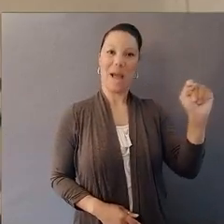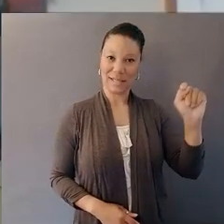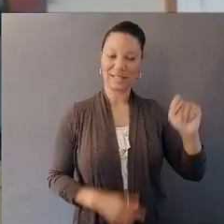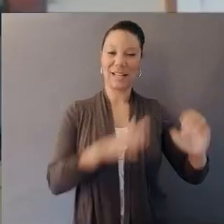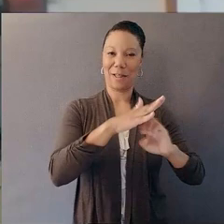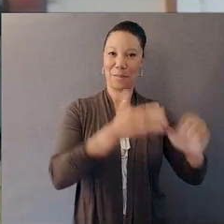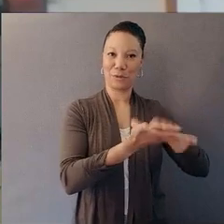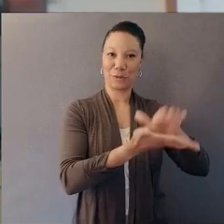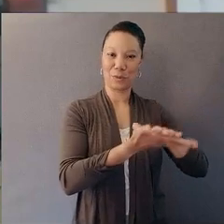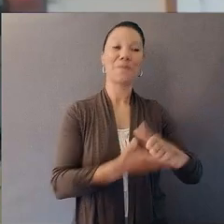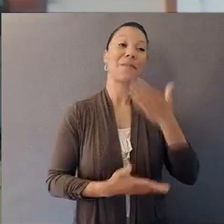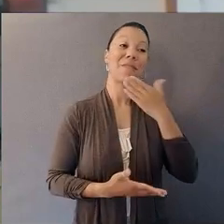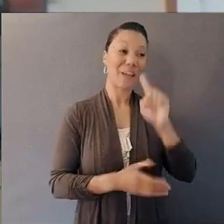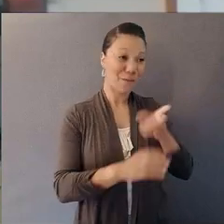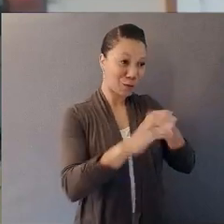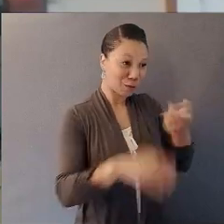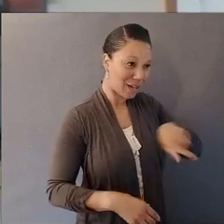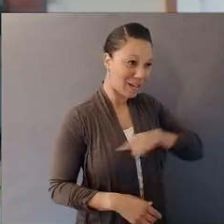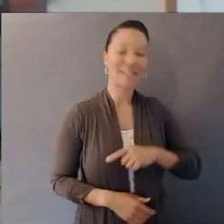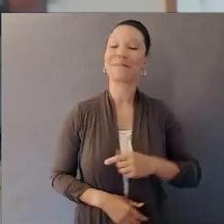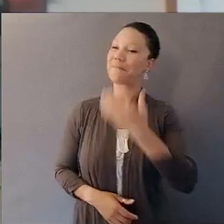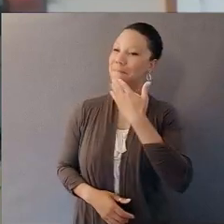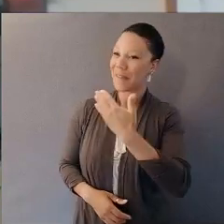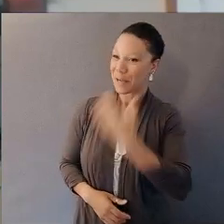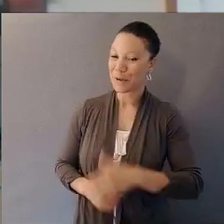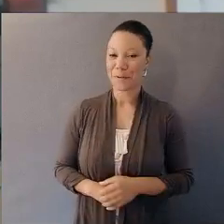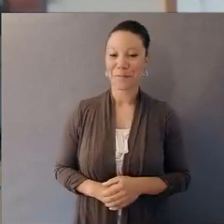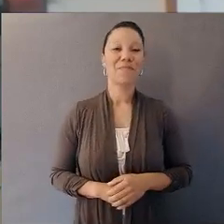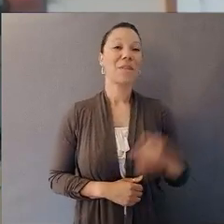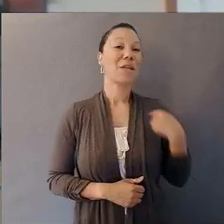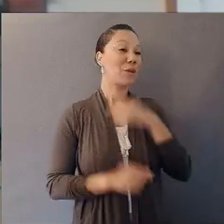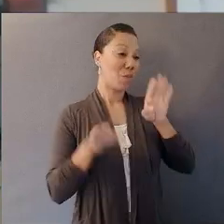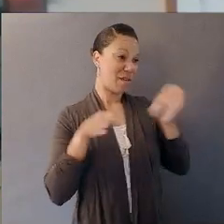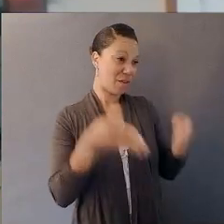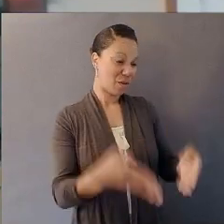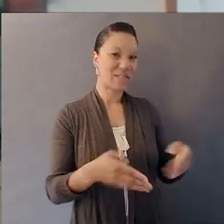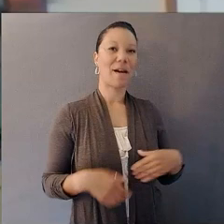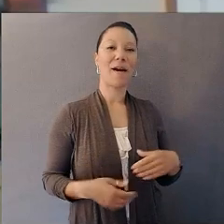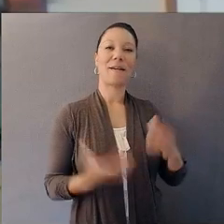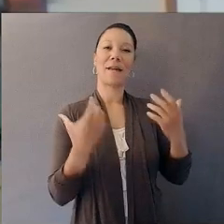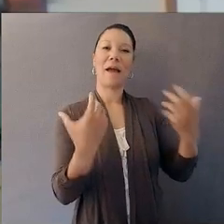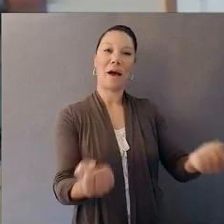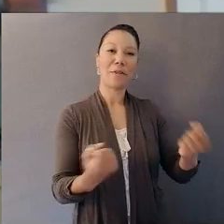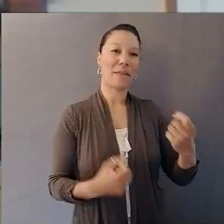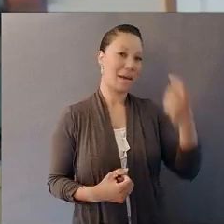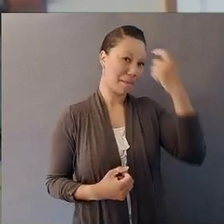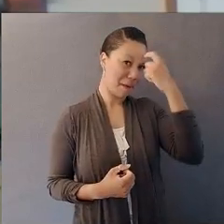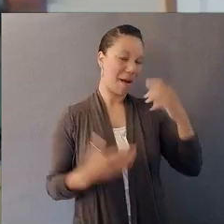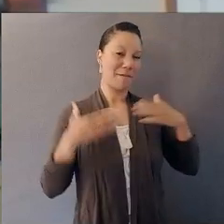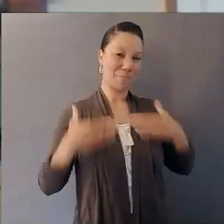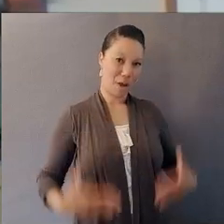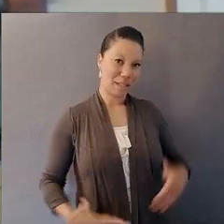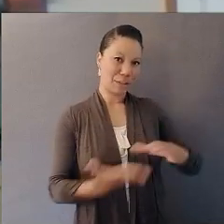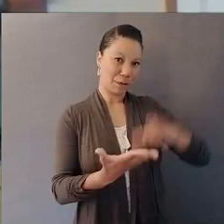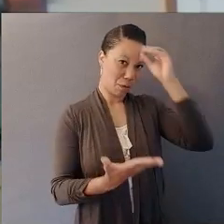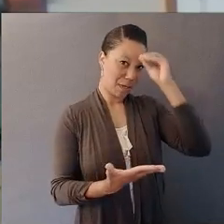today's discussion focuses on healthy learning, healthy minds, and healthy bodies. And Jennifer is still leading